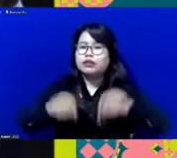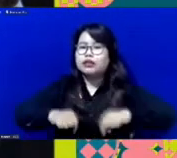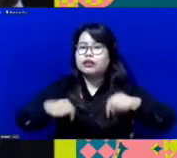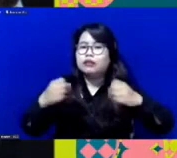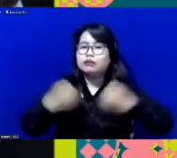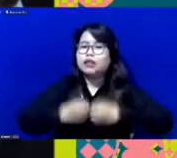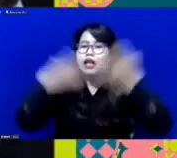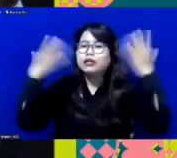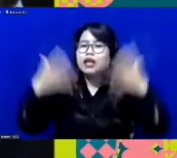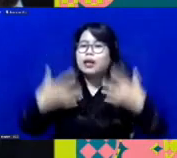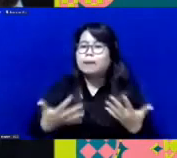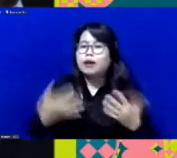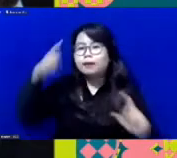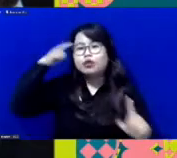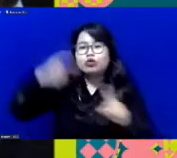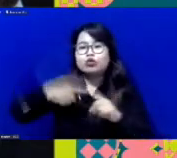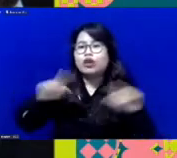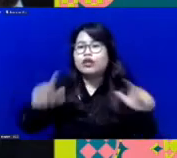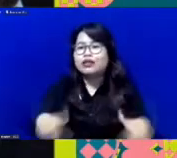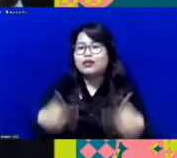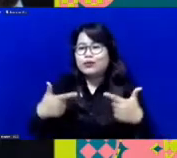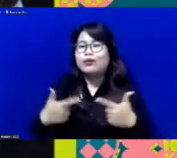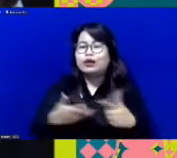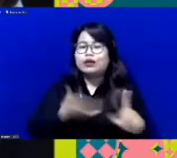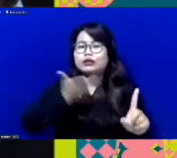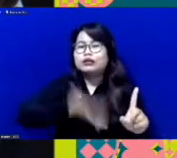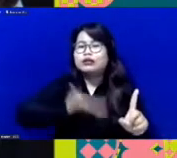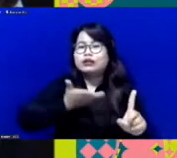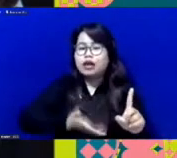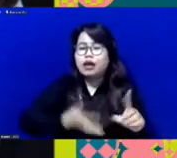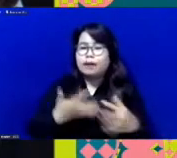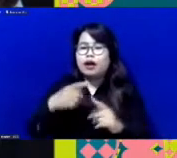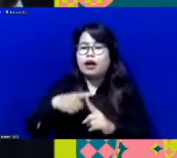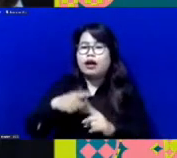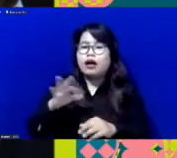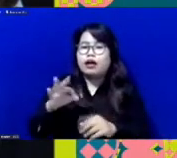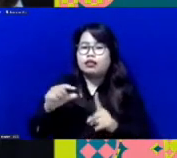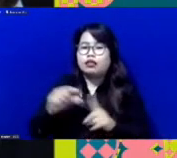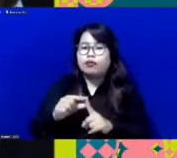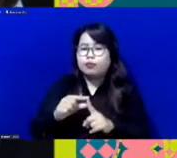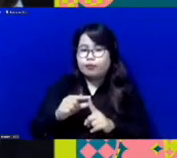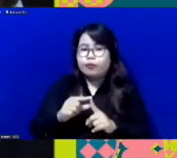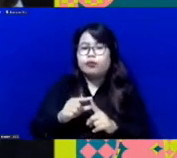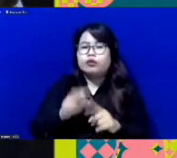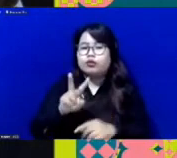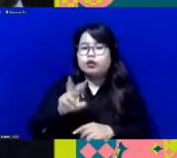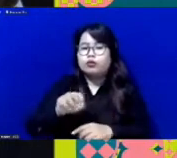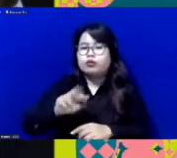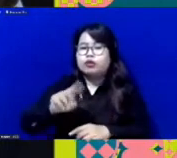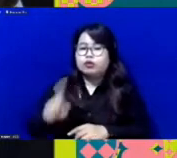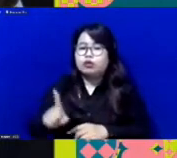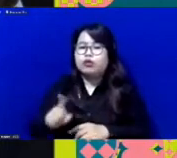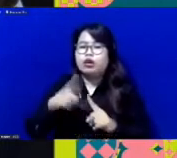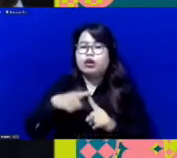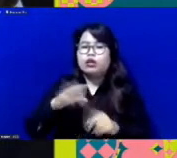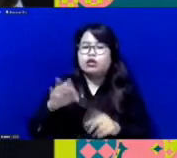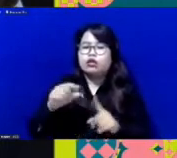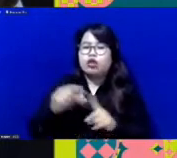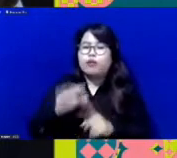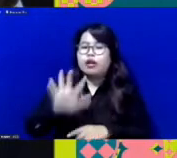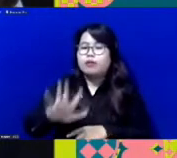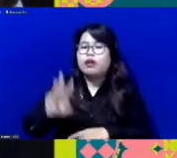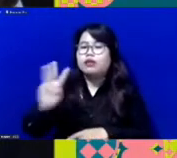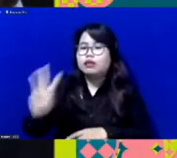top 2021 top thinker to watch Thinkers 50 and was also shortlisted in the 2021